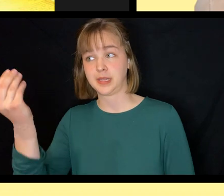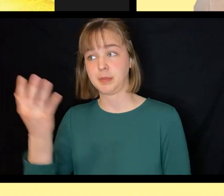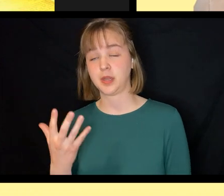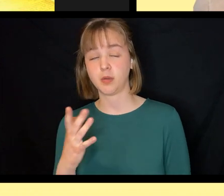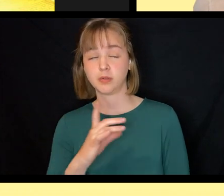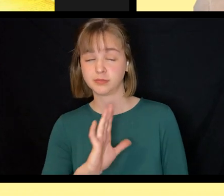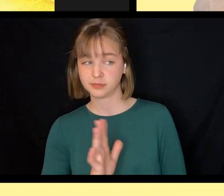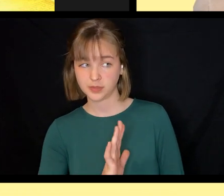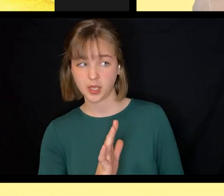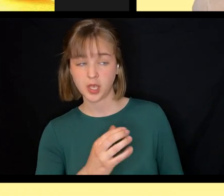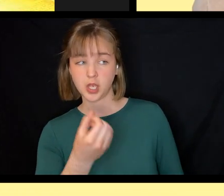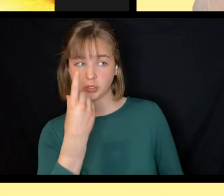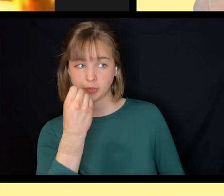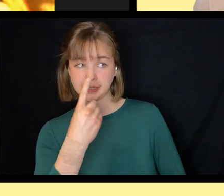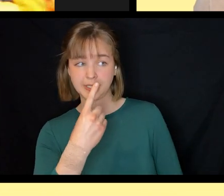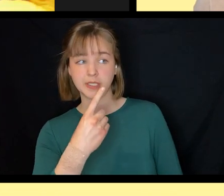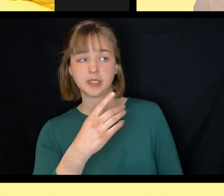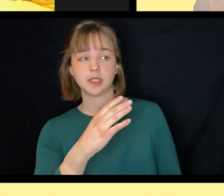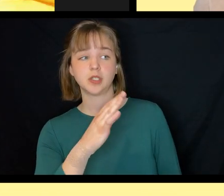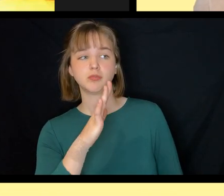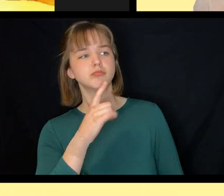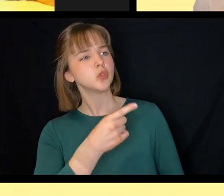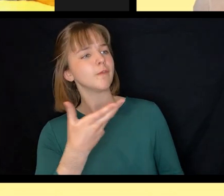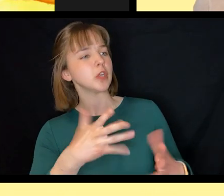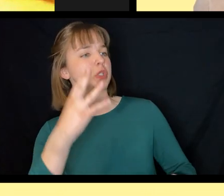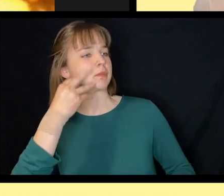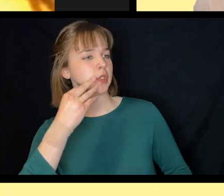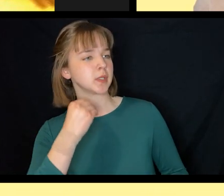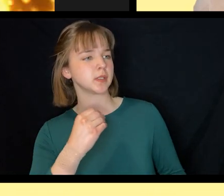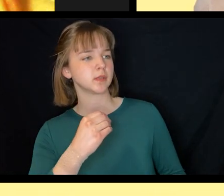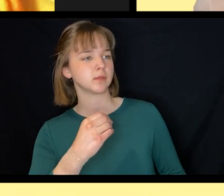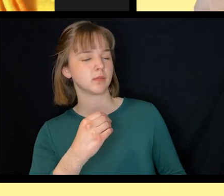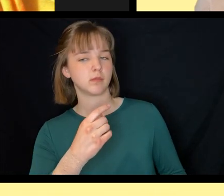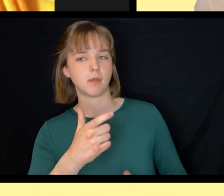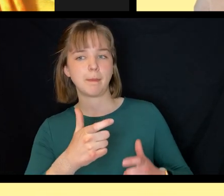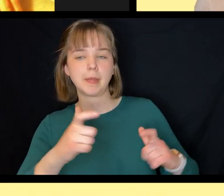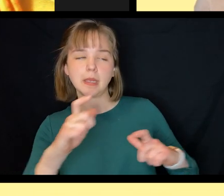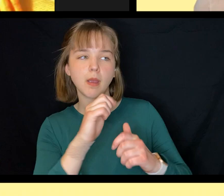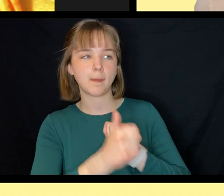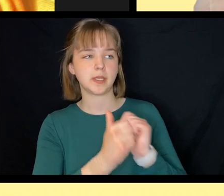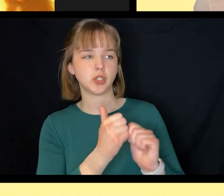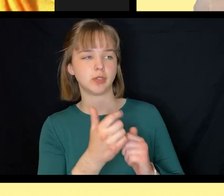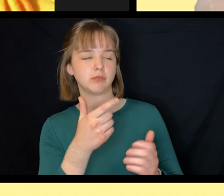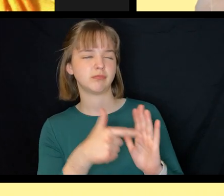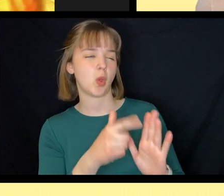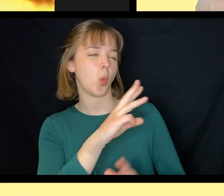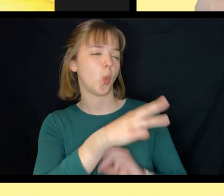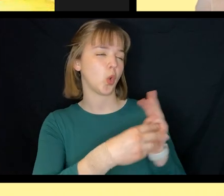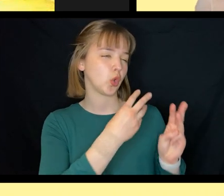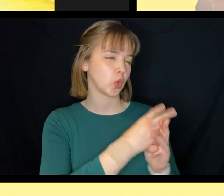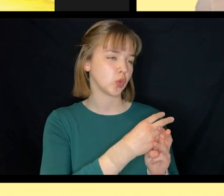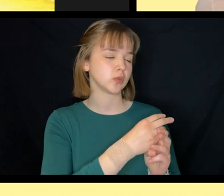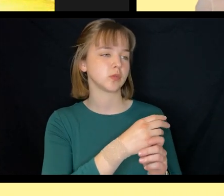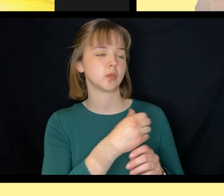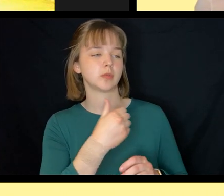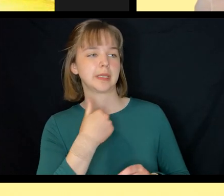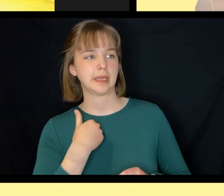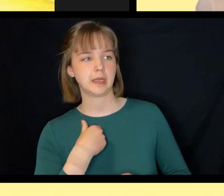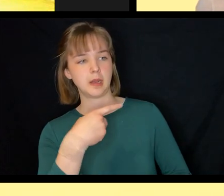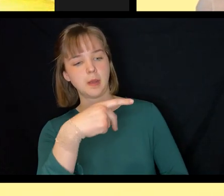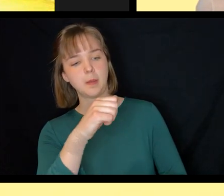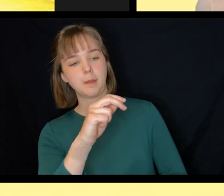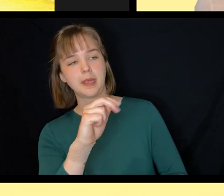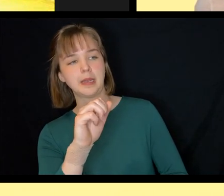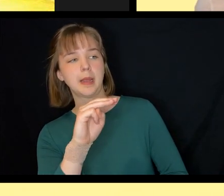unreal. Like you think like the things you've gone to are like great, but like there's just something like a little different about the setting. And so